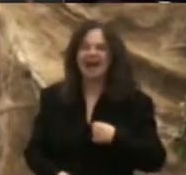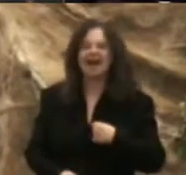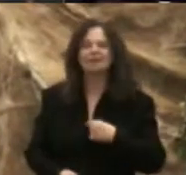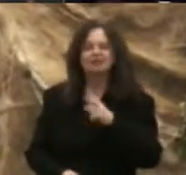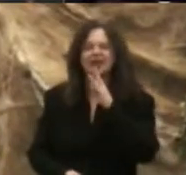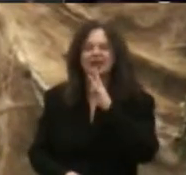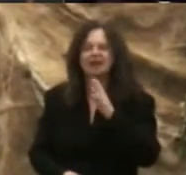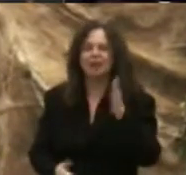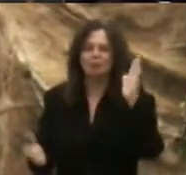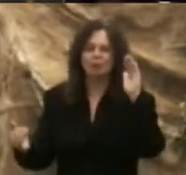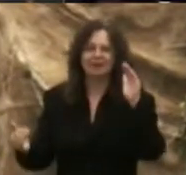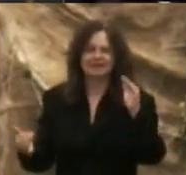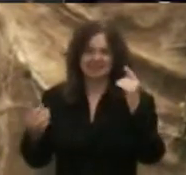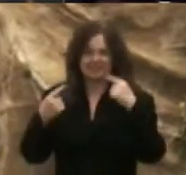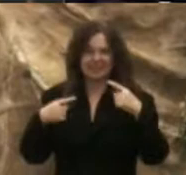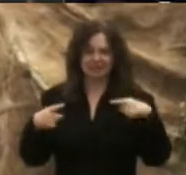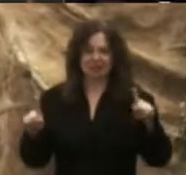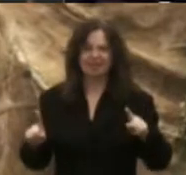this goes very well.